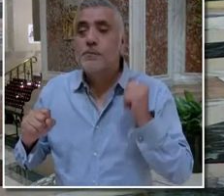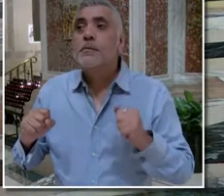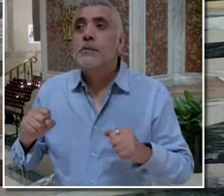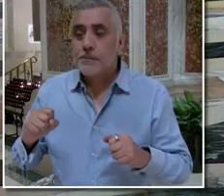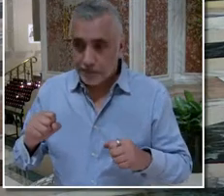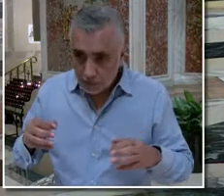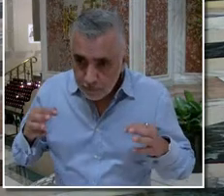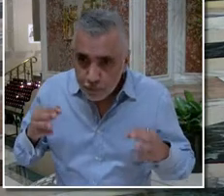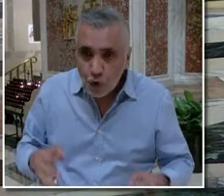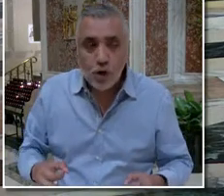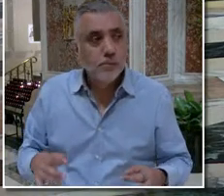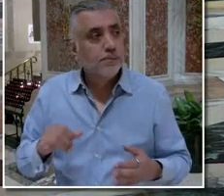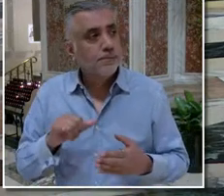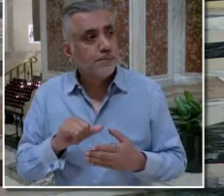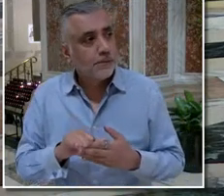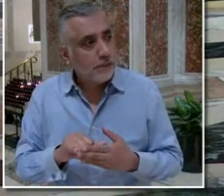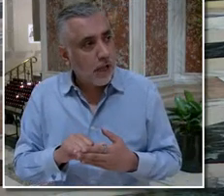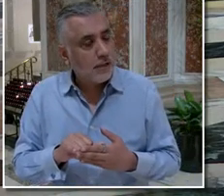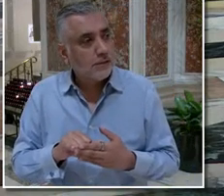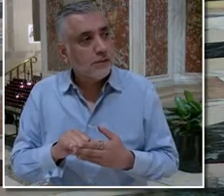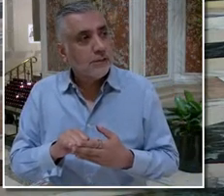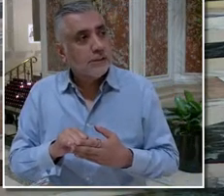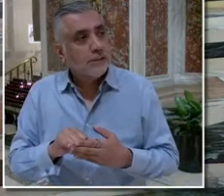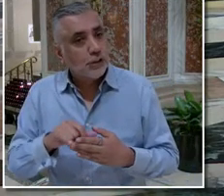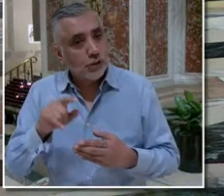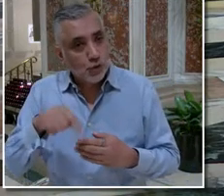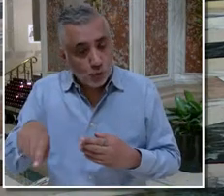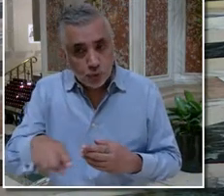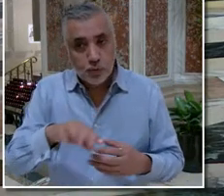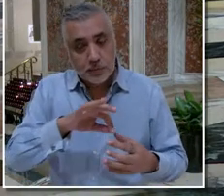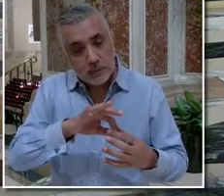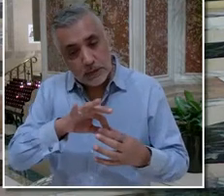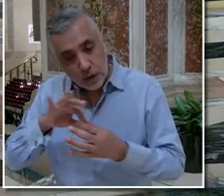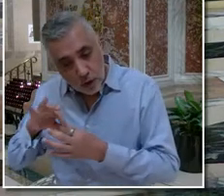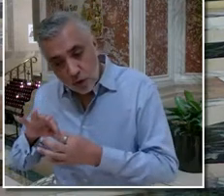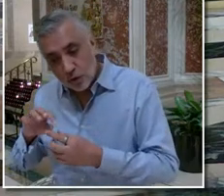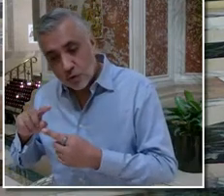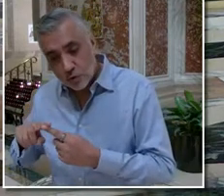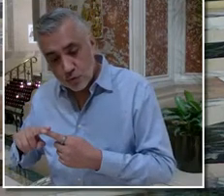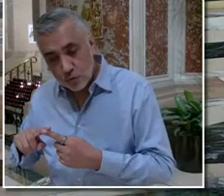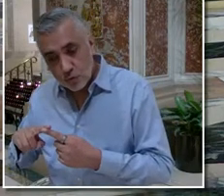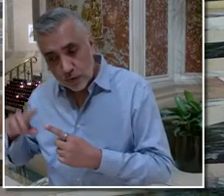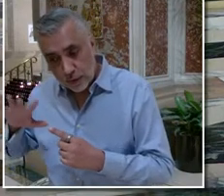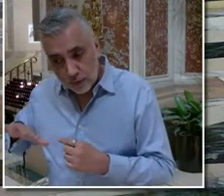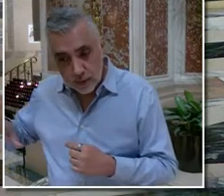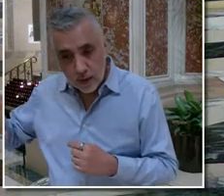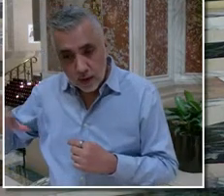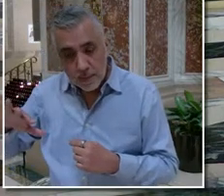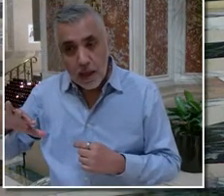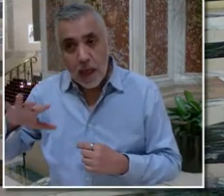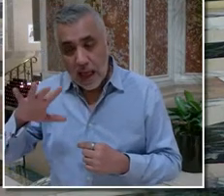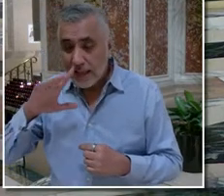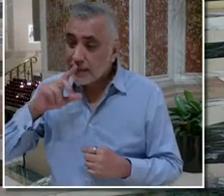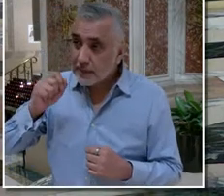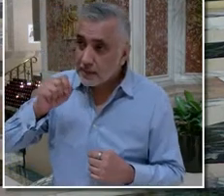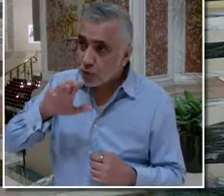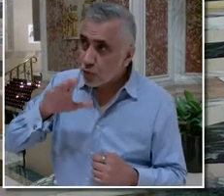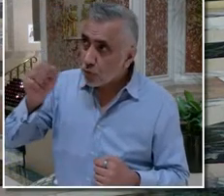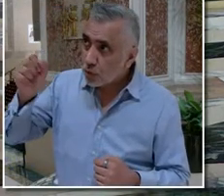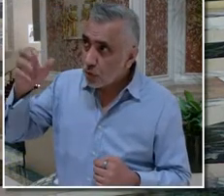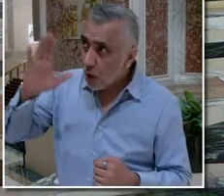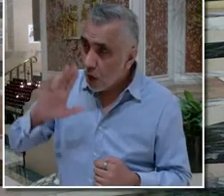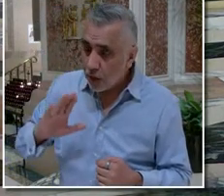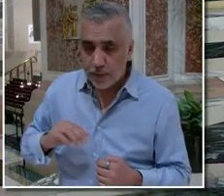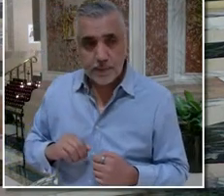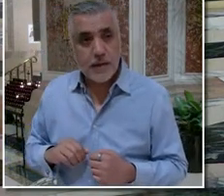que las pertenece y que Él es su Dios.